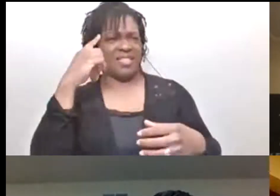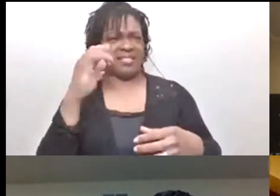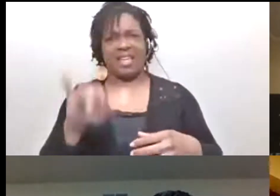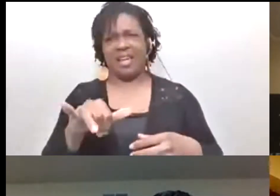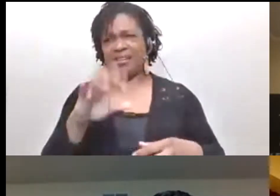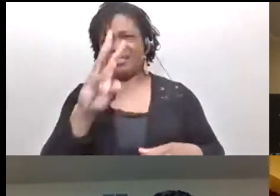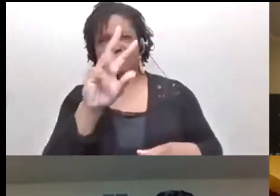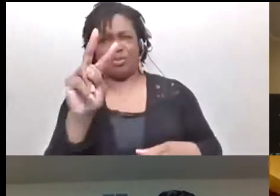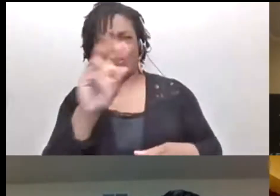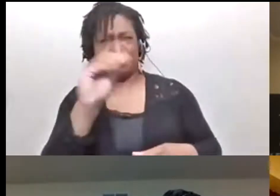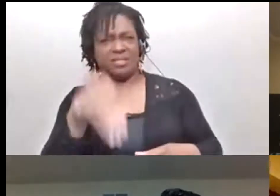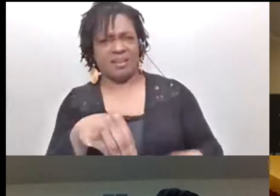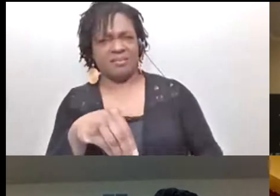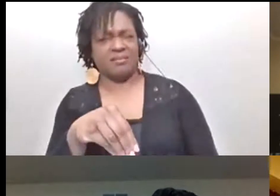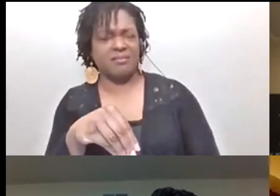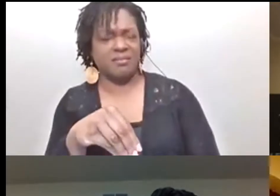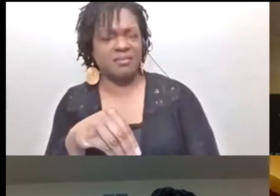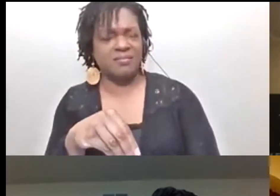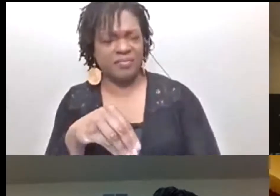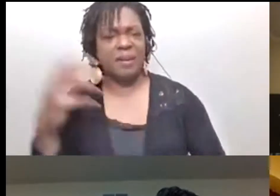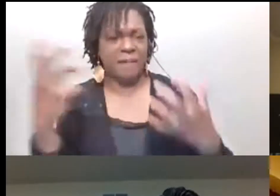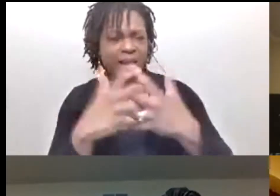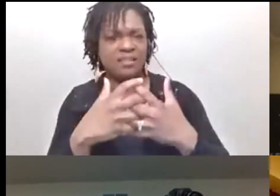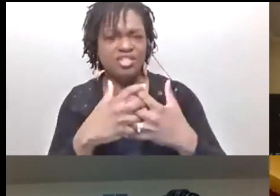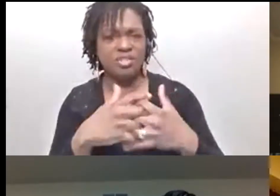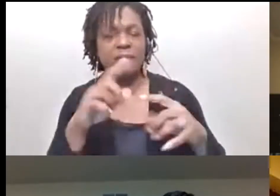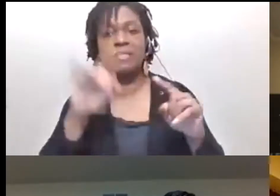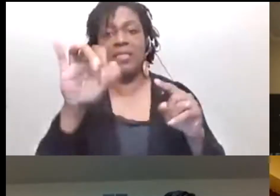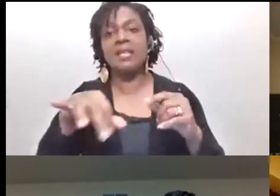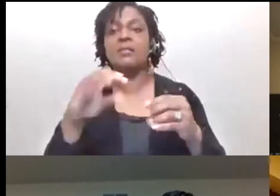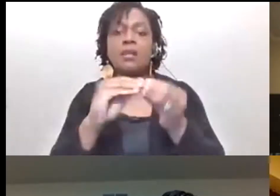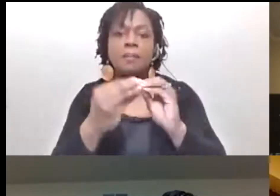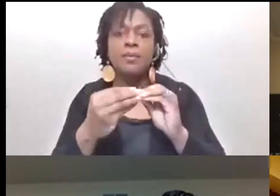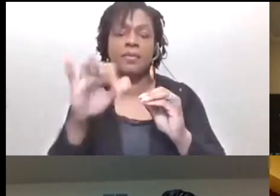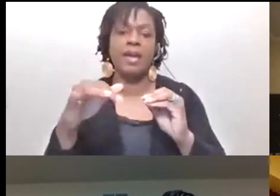something like that. But that was just the number that was given to us from LDH.